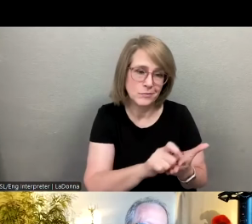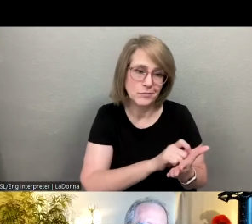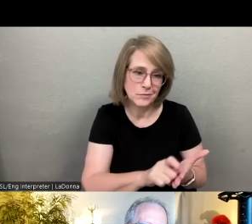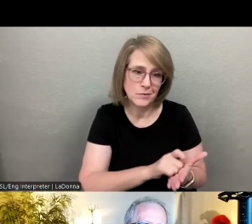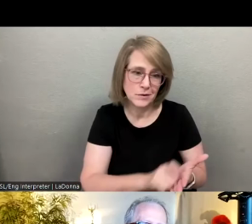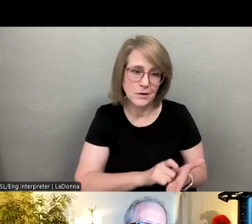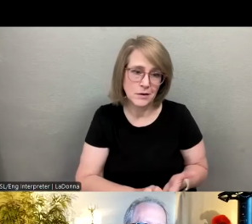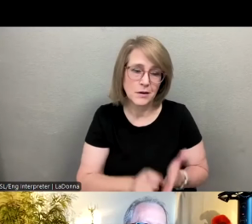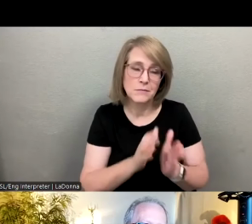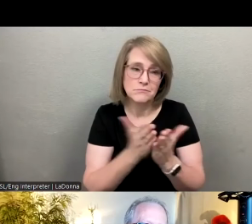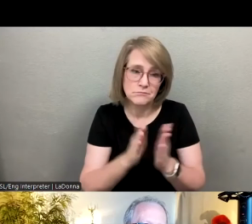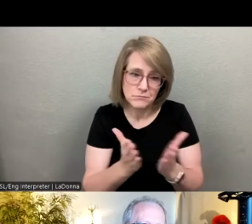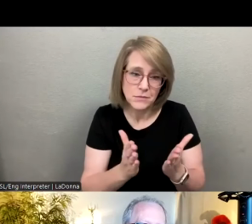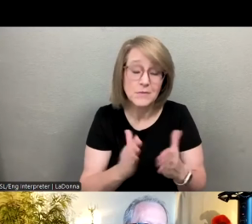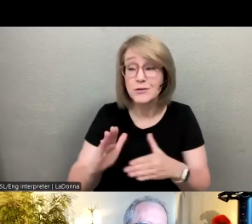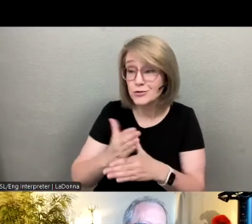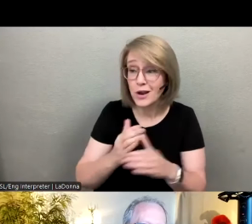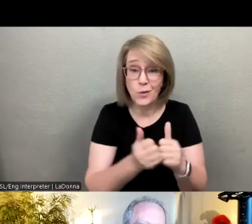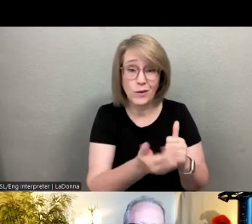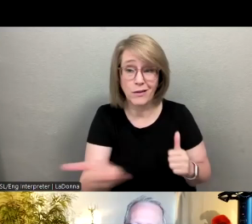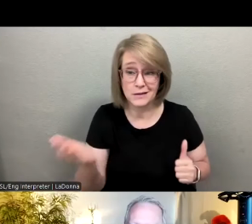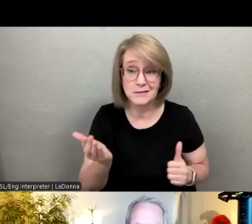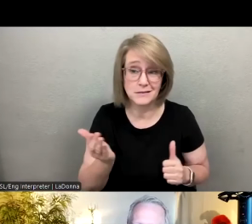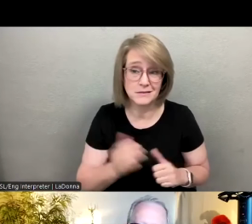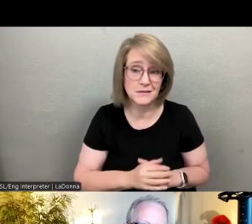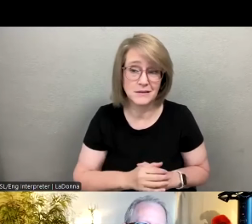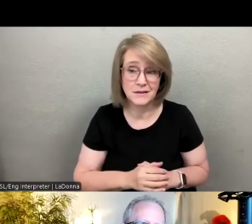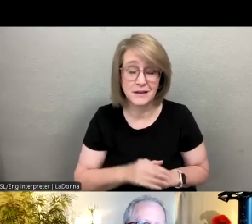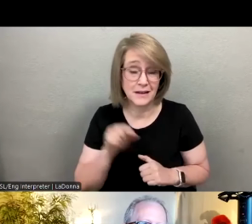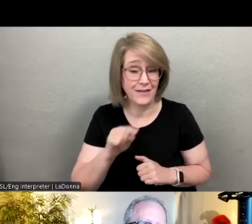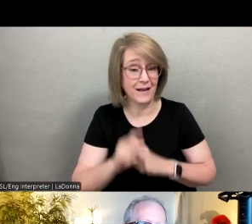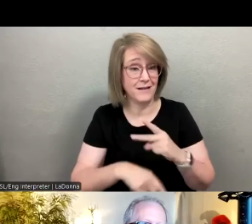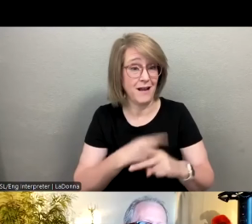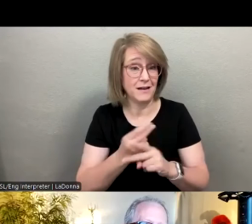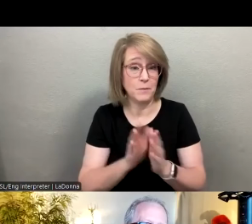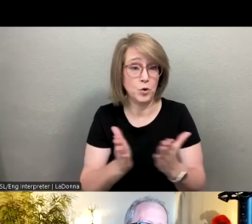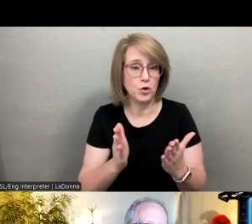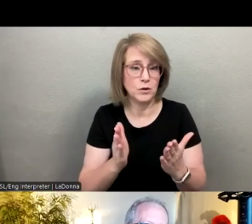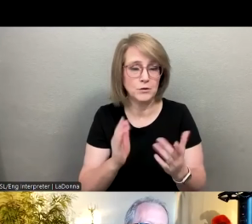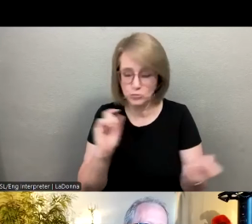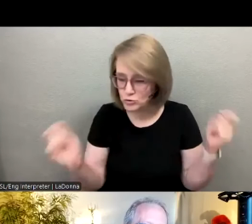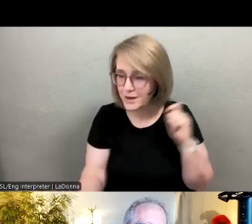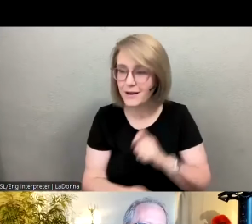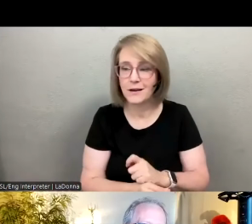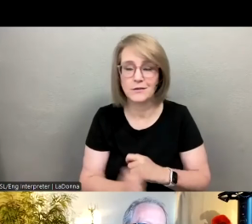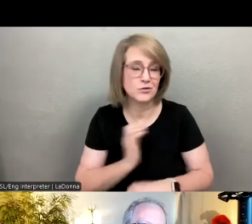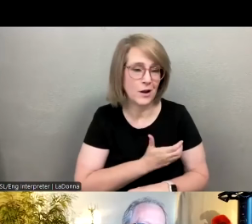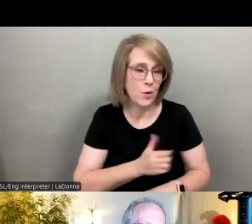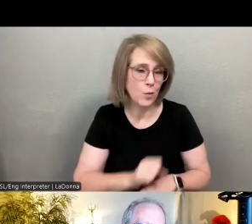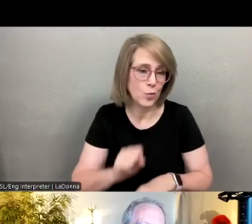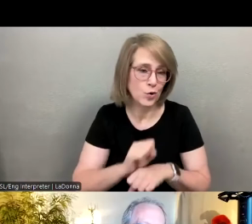to text and sharing them with us. I think these kinds of books are transforming our work.